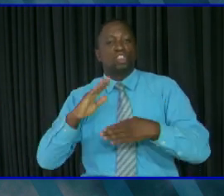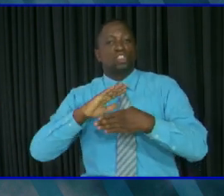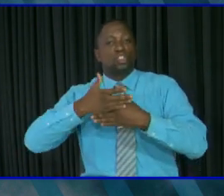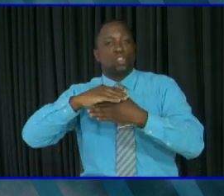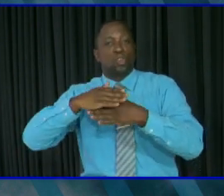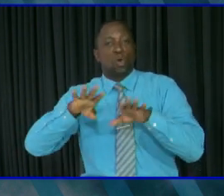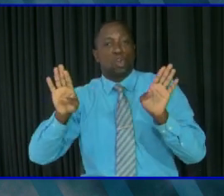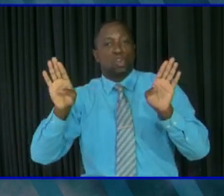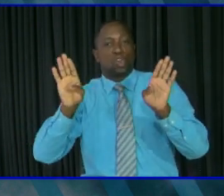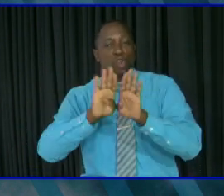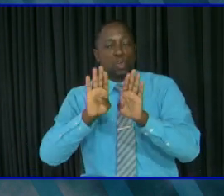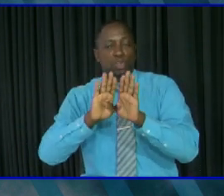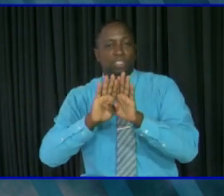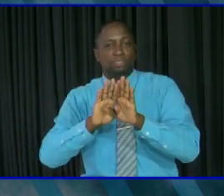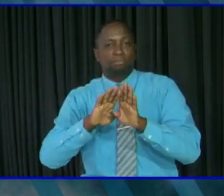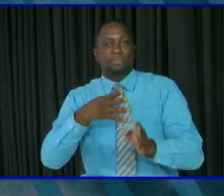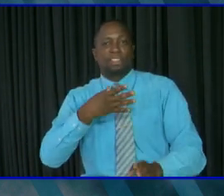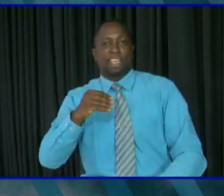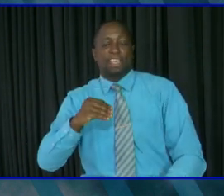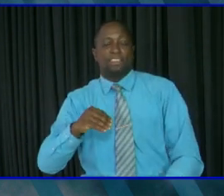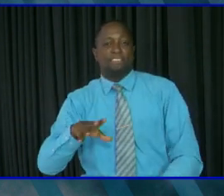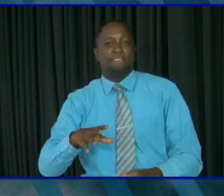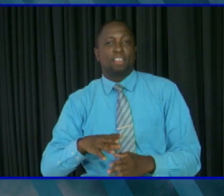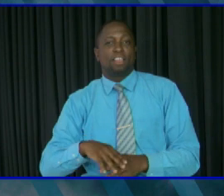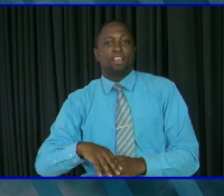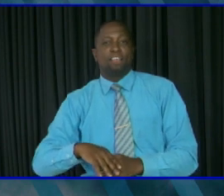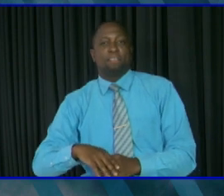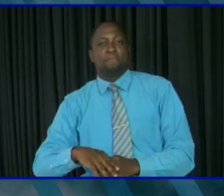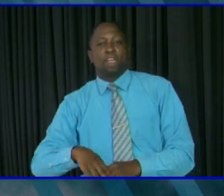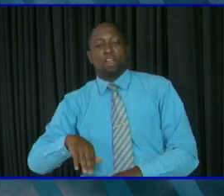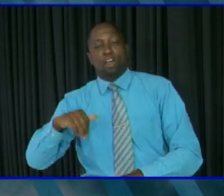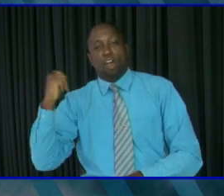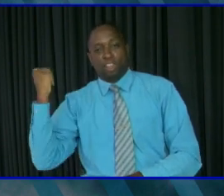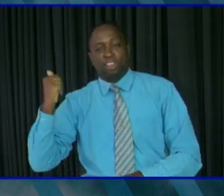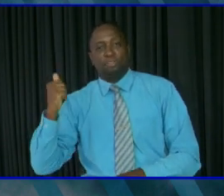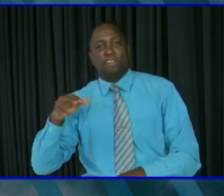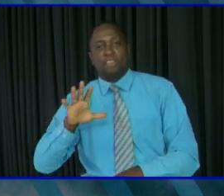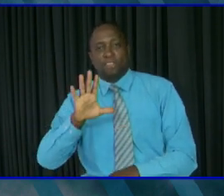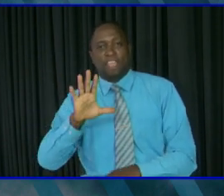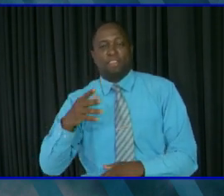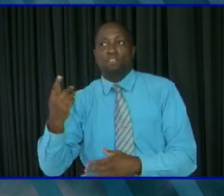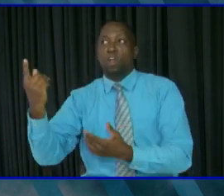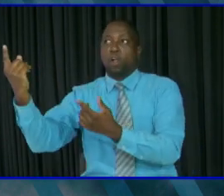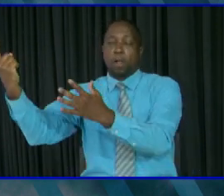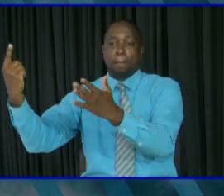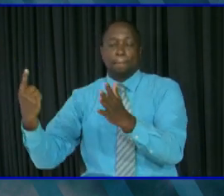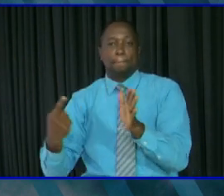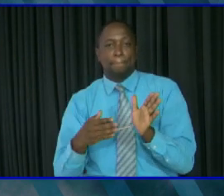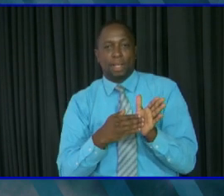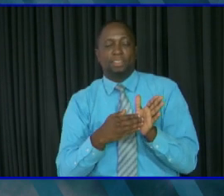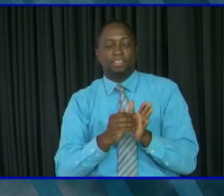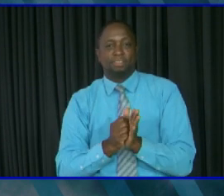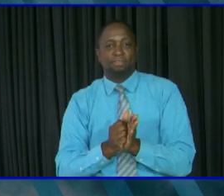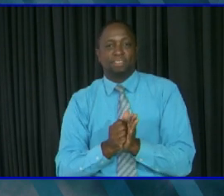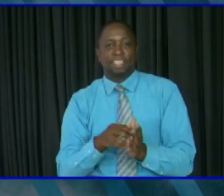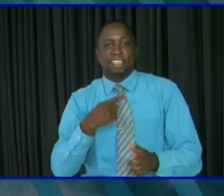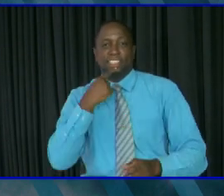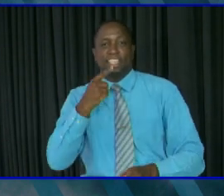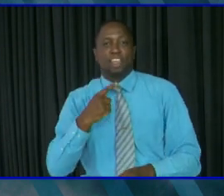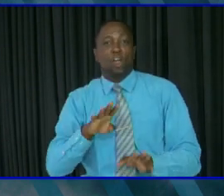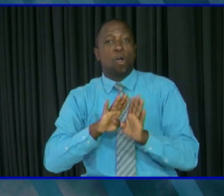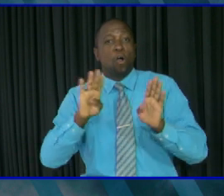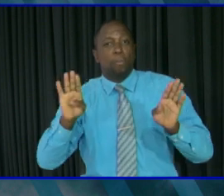Afterward came also other virgins, saying, 'Lord, Lord, open to us.' But